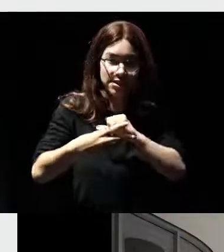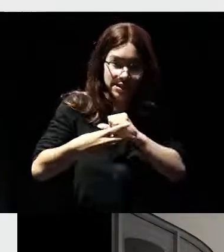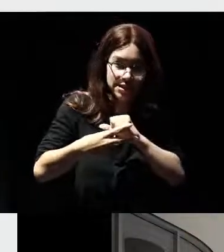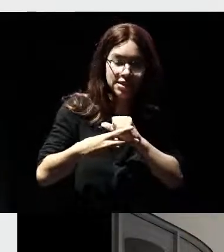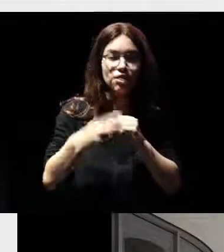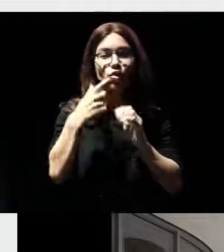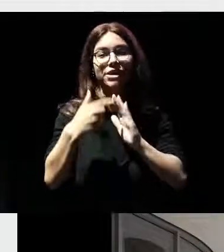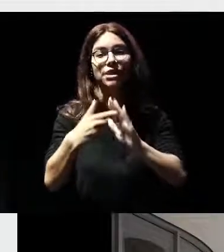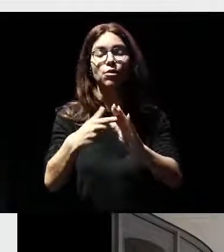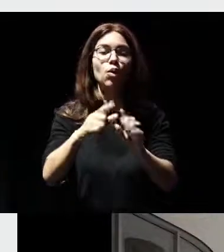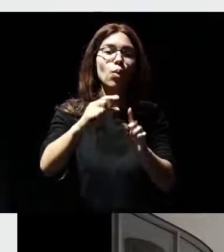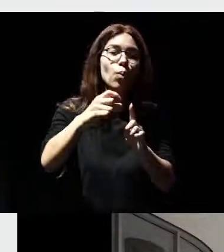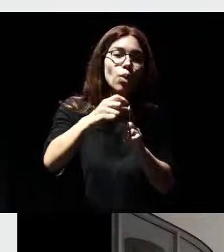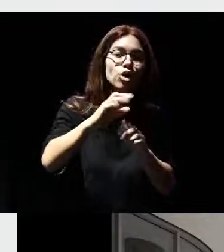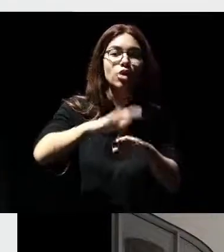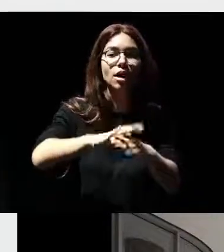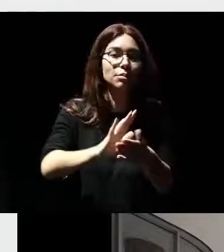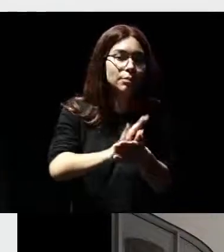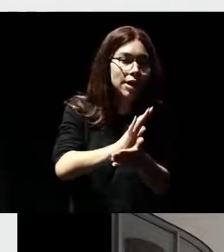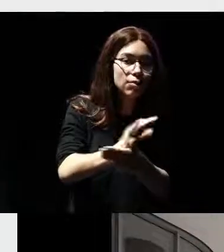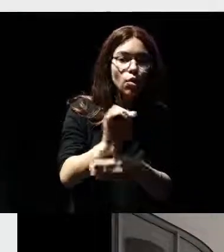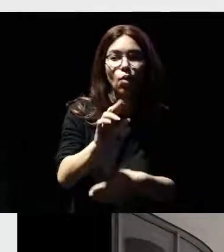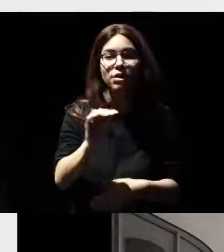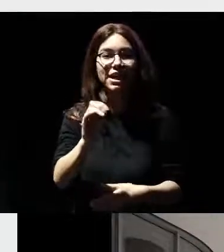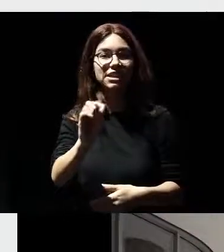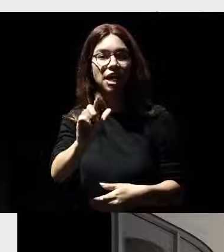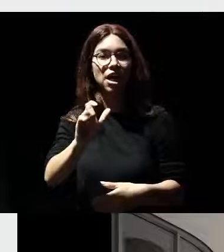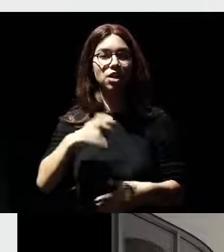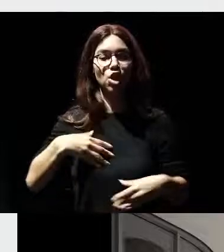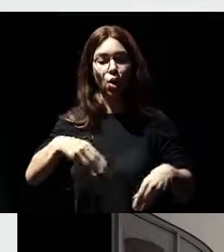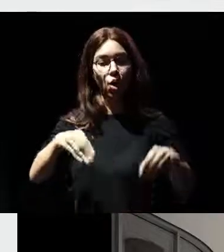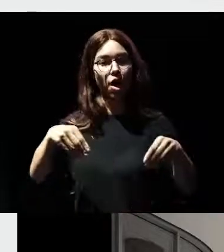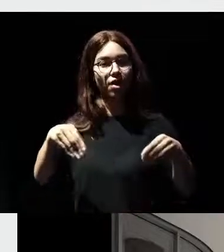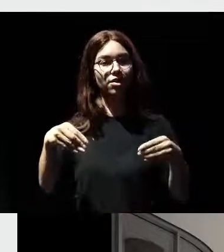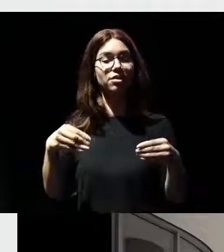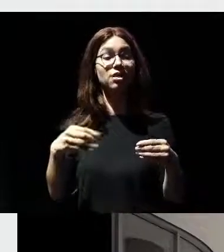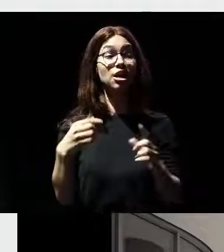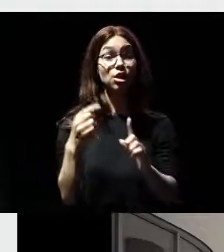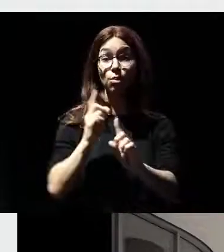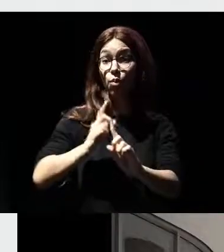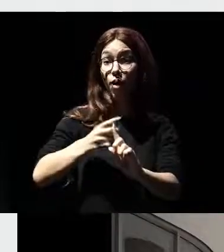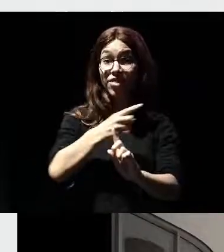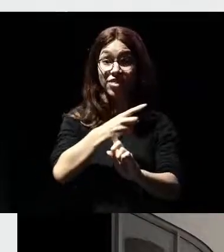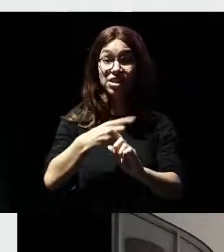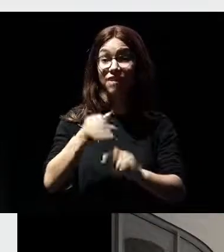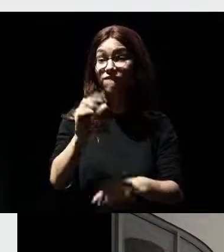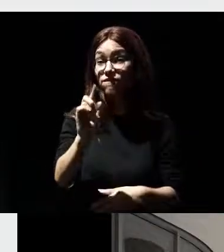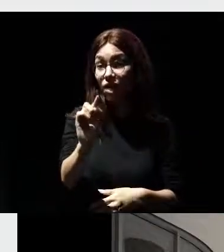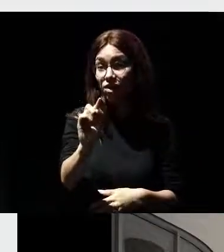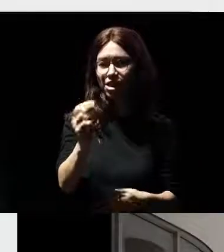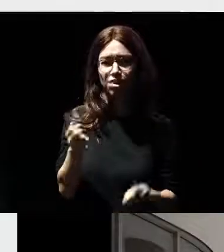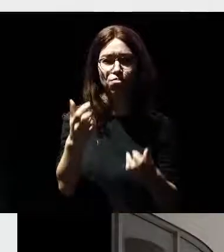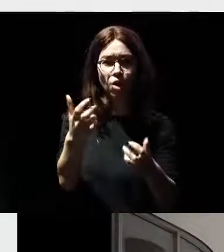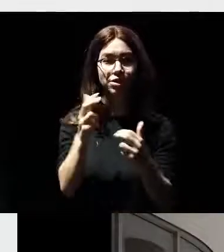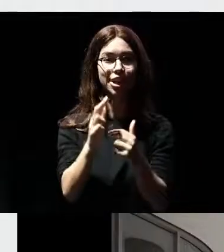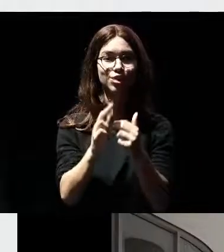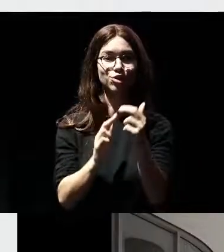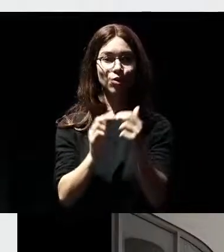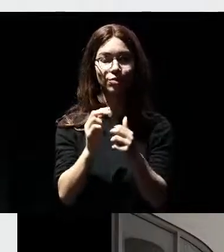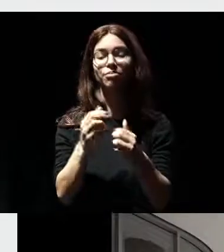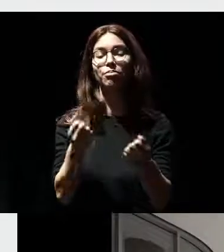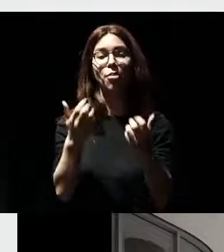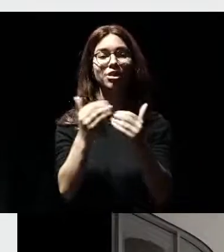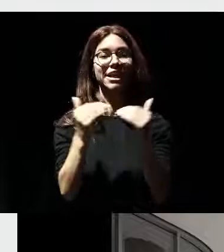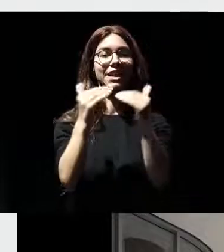on paper or textiles. So this vault is multi-storied. It's 3 stories within the lobby,